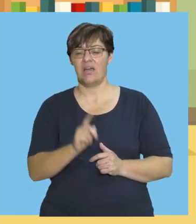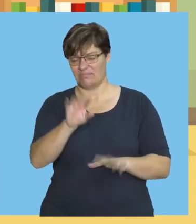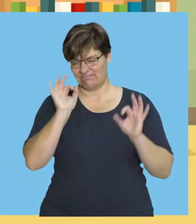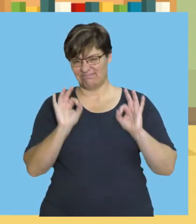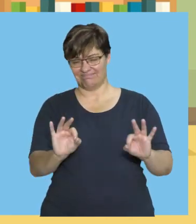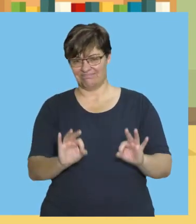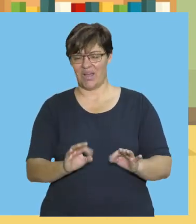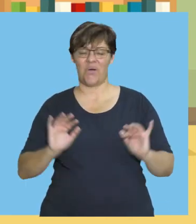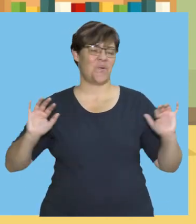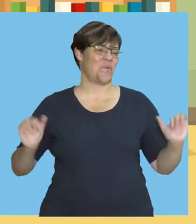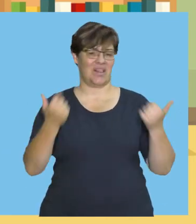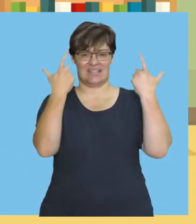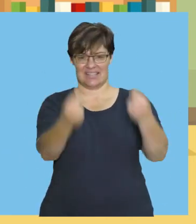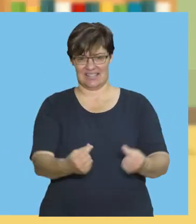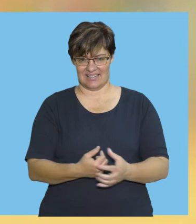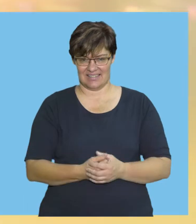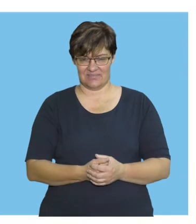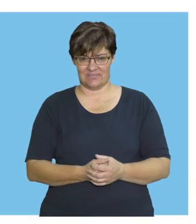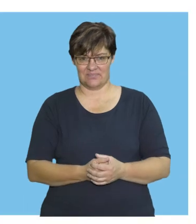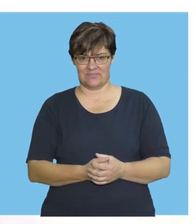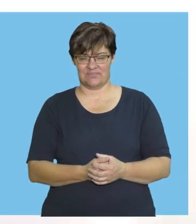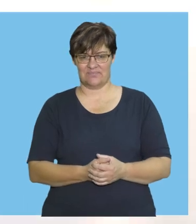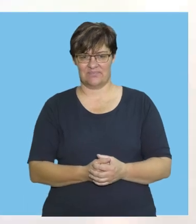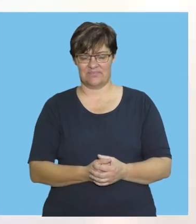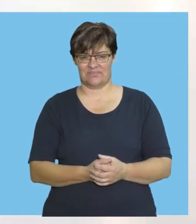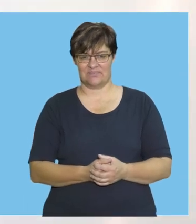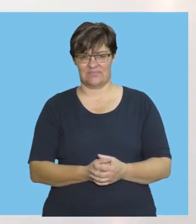it. Well done.